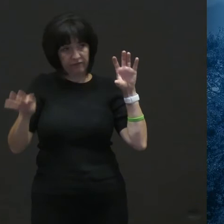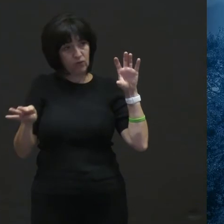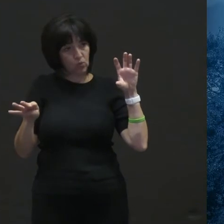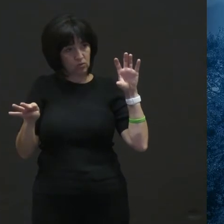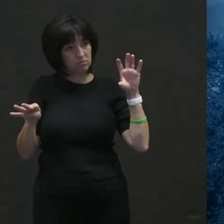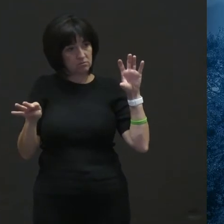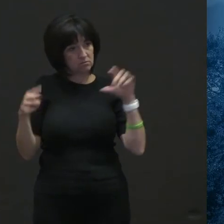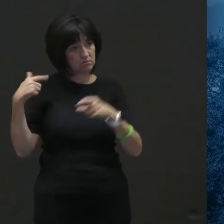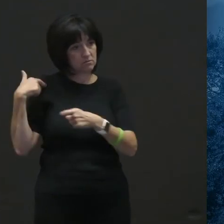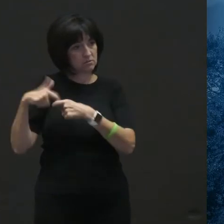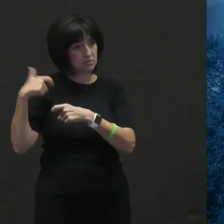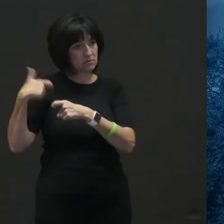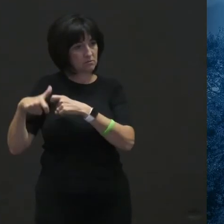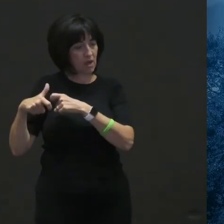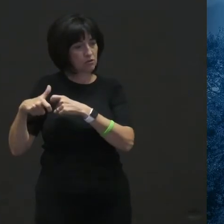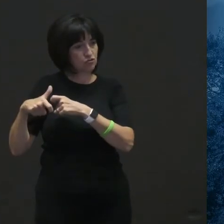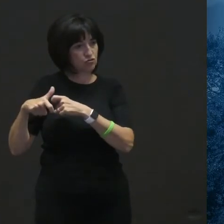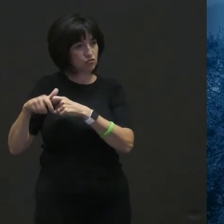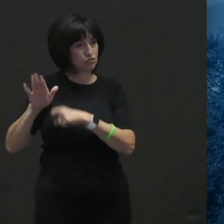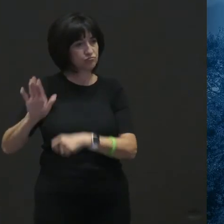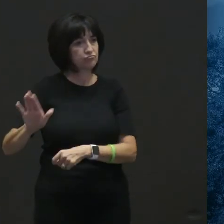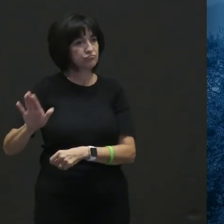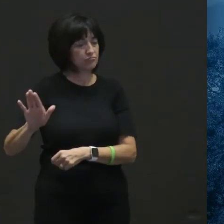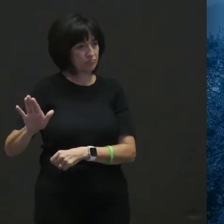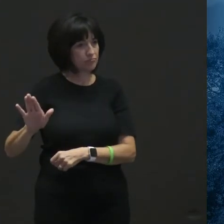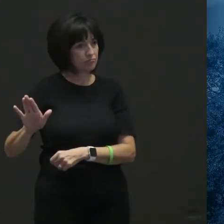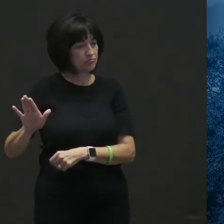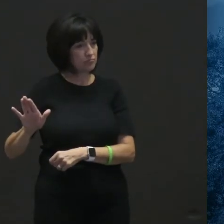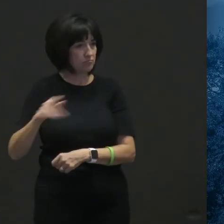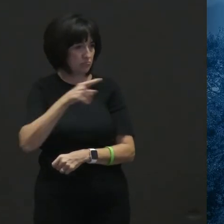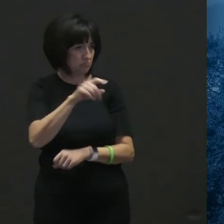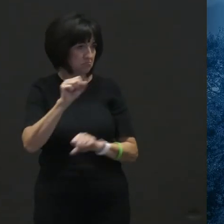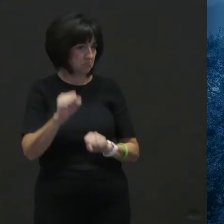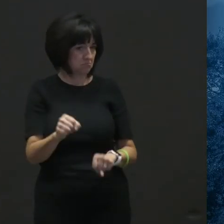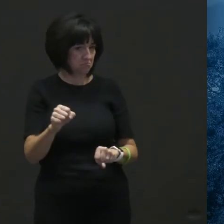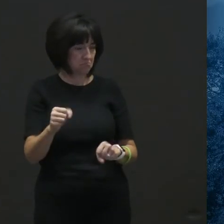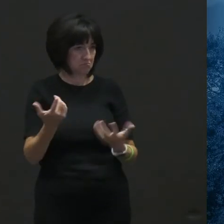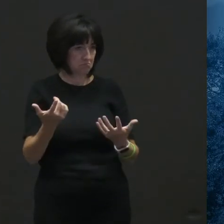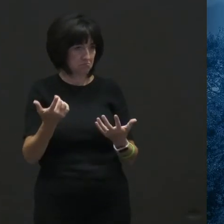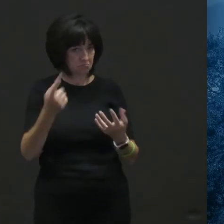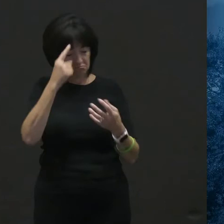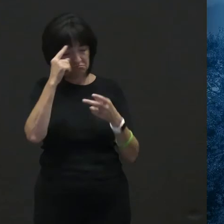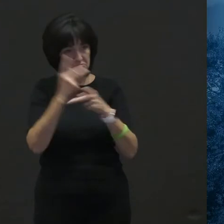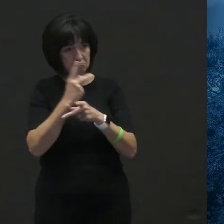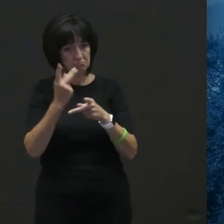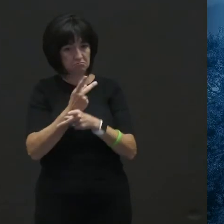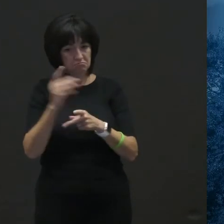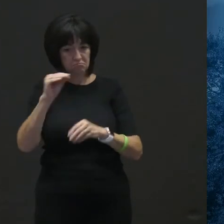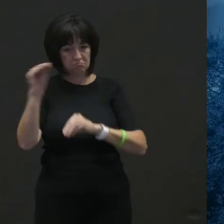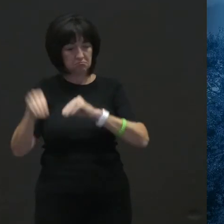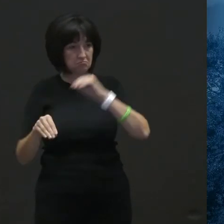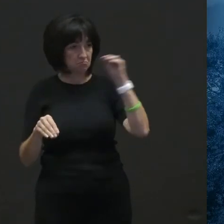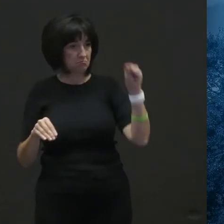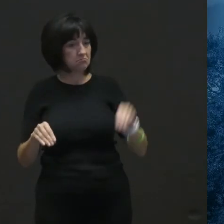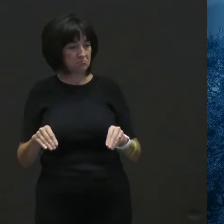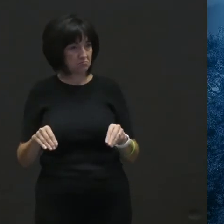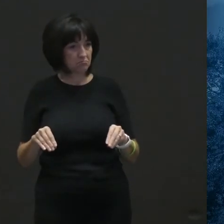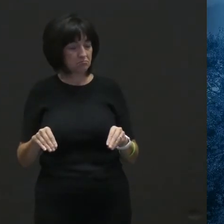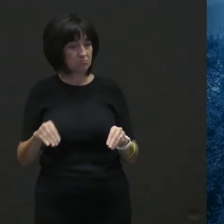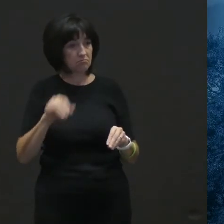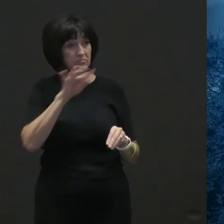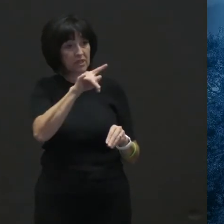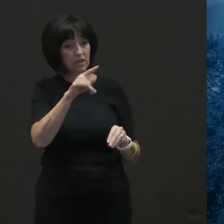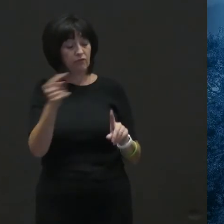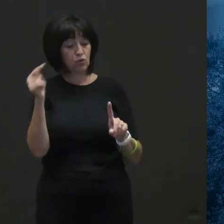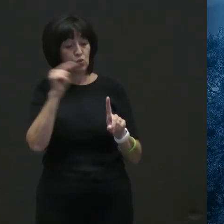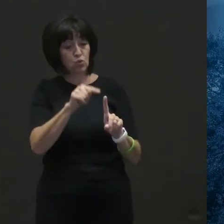easily do, you'd see. And so you have to, query why. But if you go back and you look